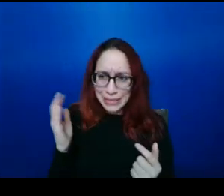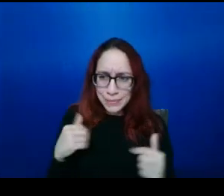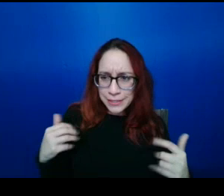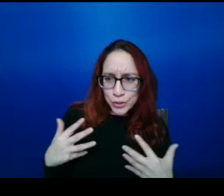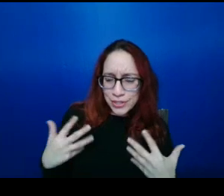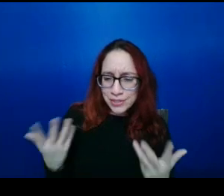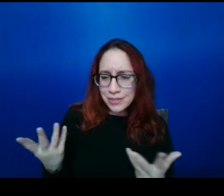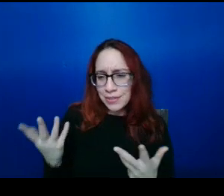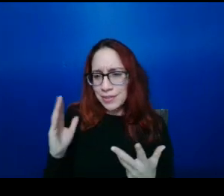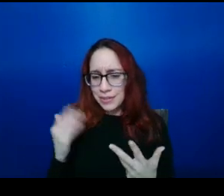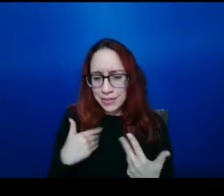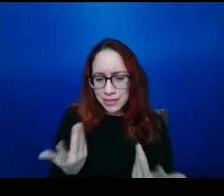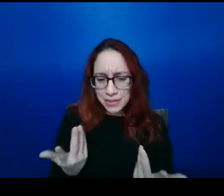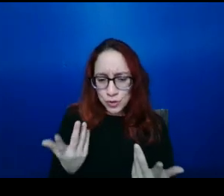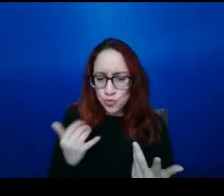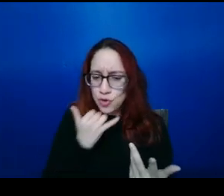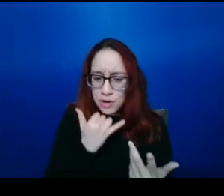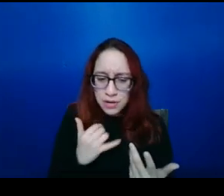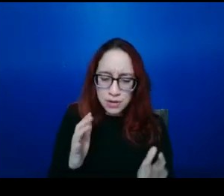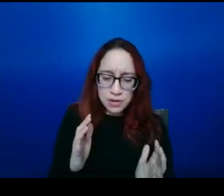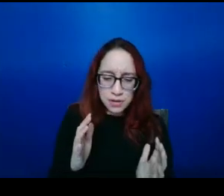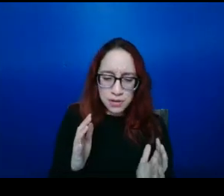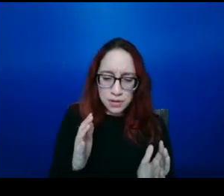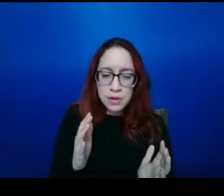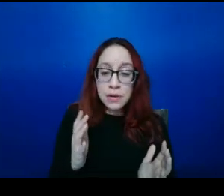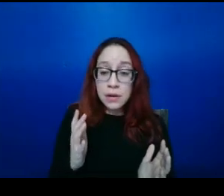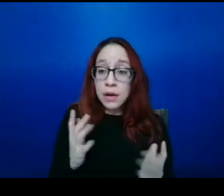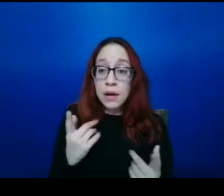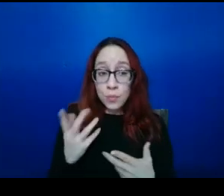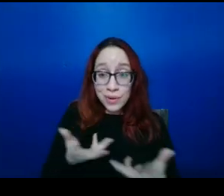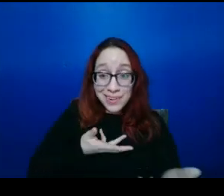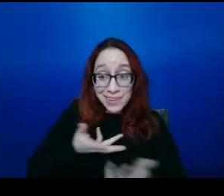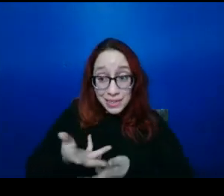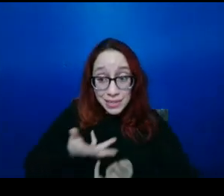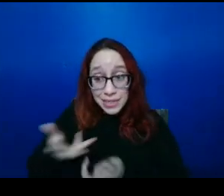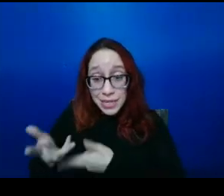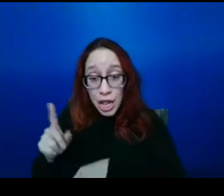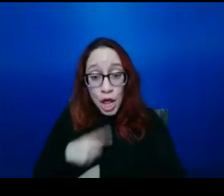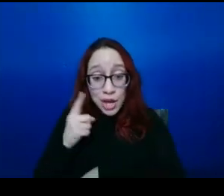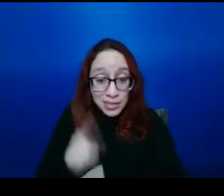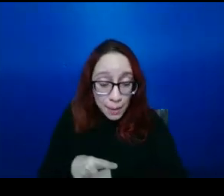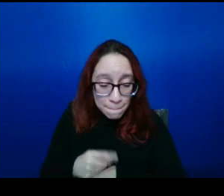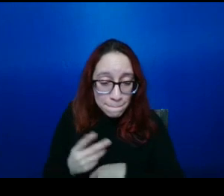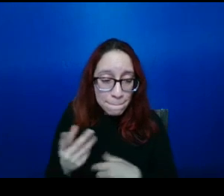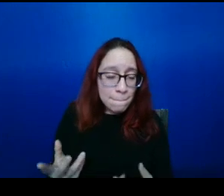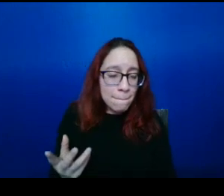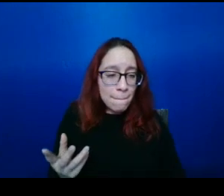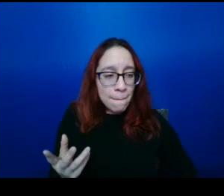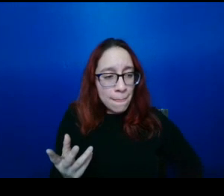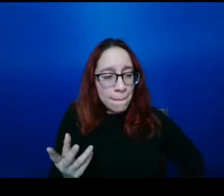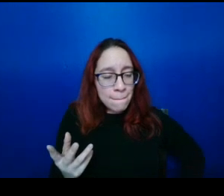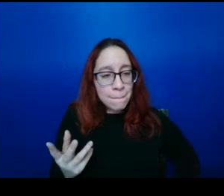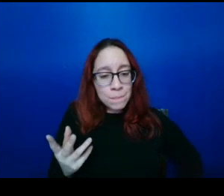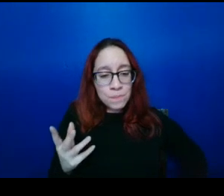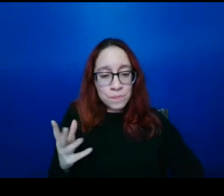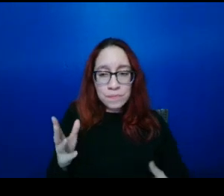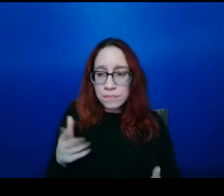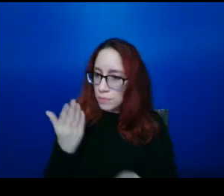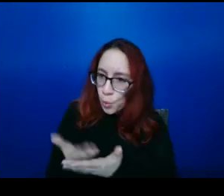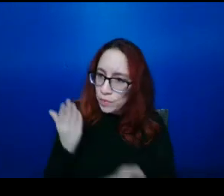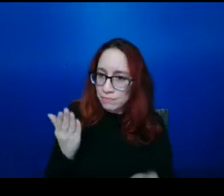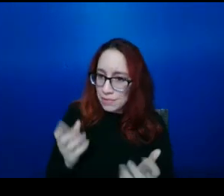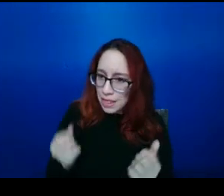or this seems might be wrong. And we worked with everyone for a long time, and the proof is in the pudding that a lot of